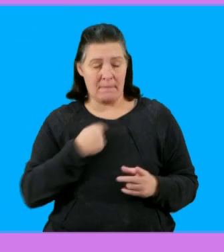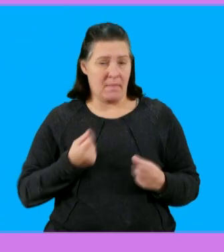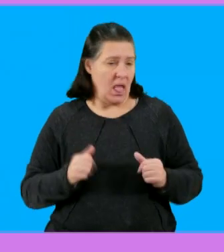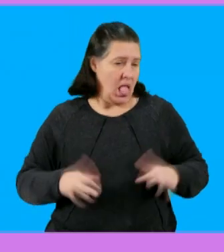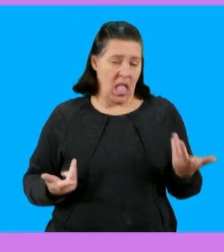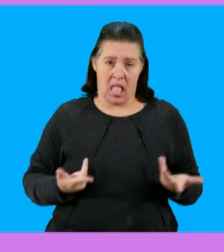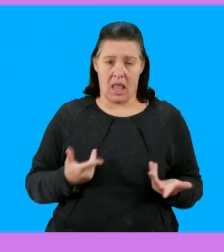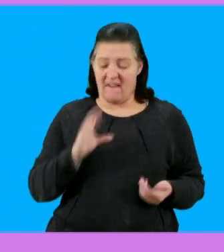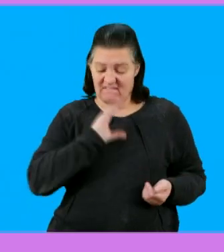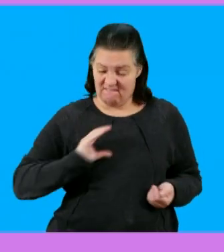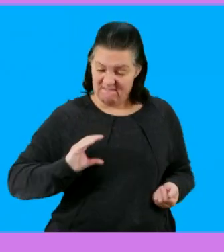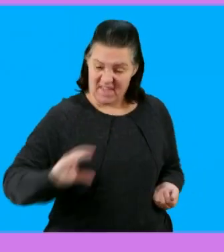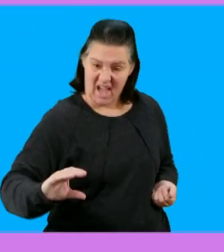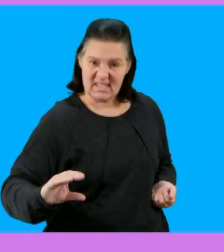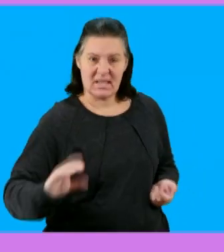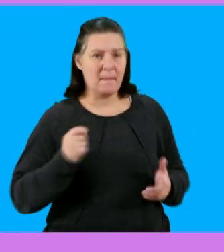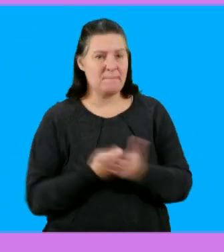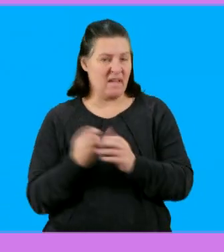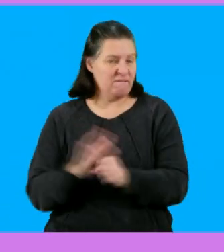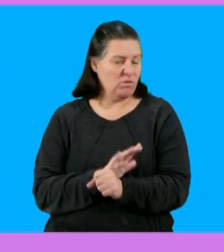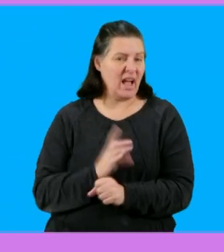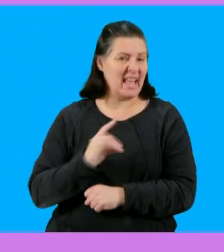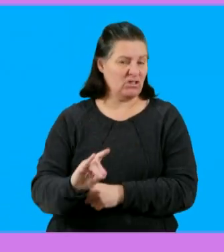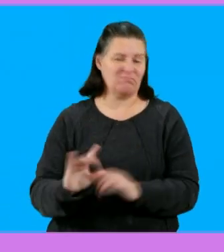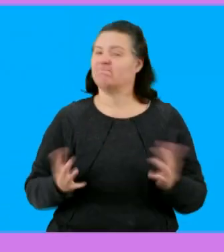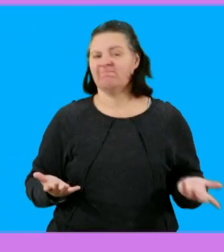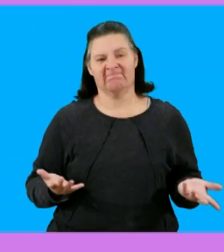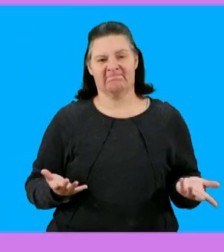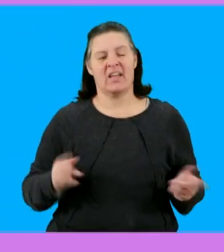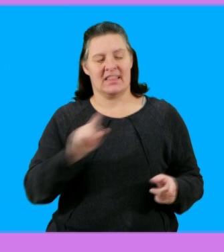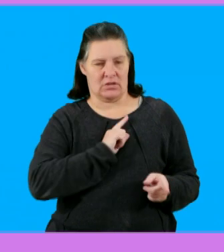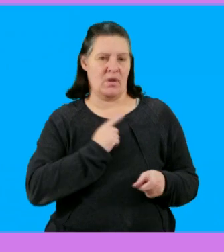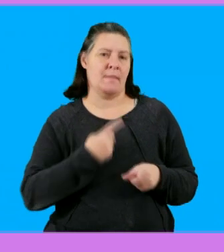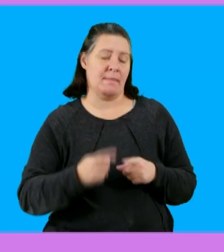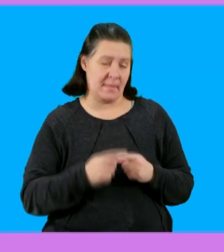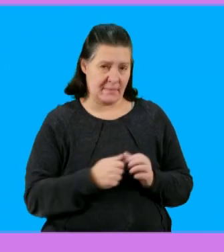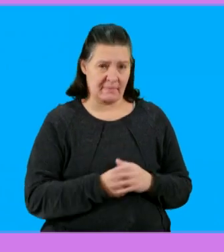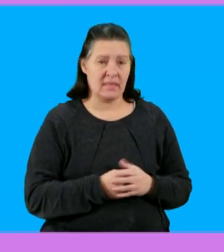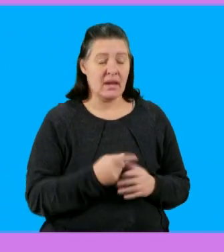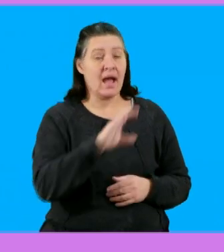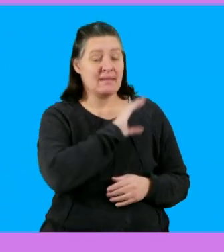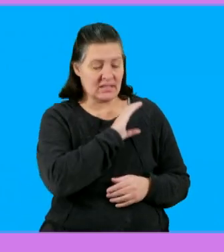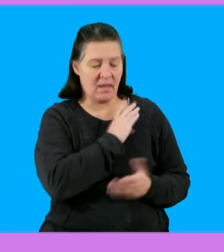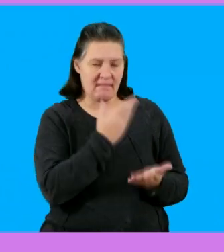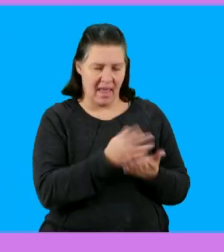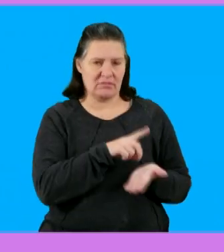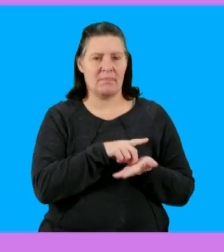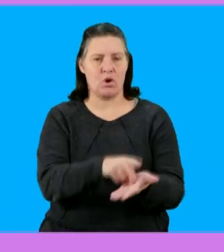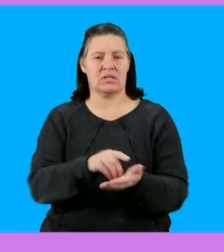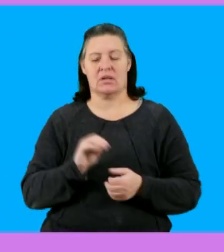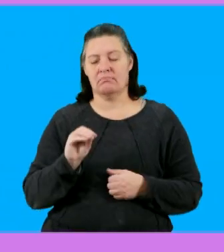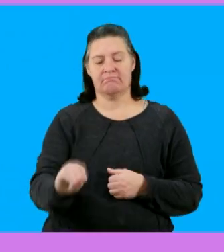have enough money, right? They don't have the full cash amount to buy that product, okay? Then customers can put down a